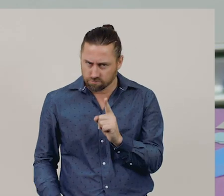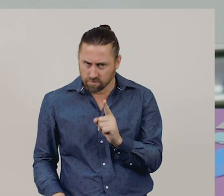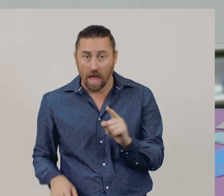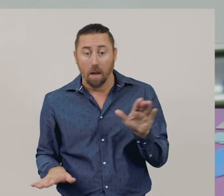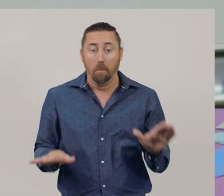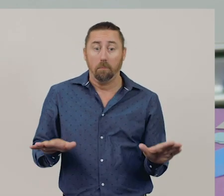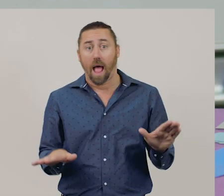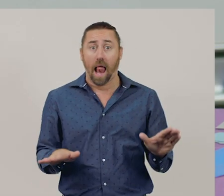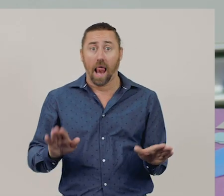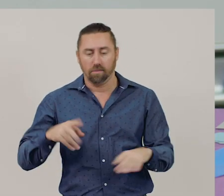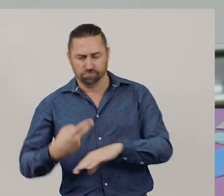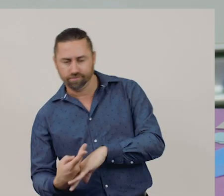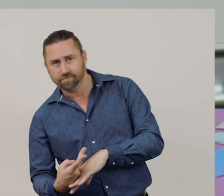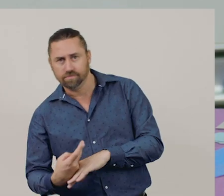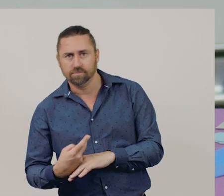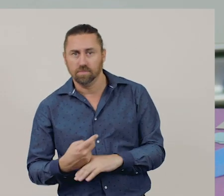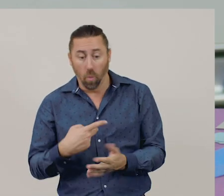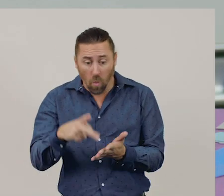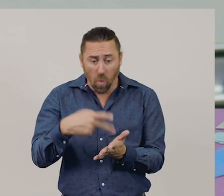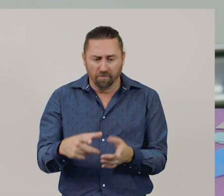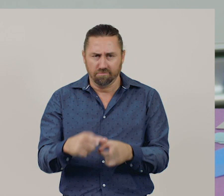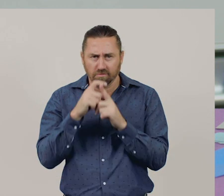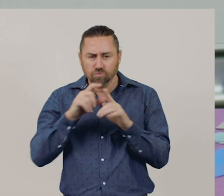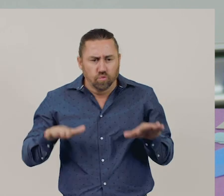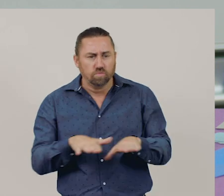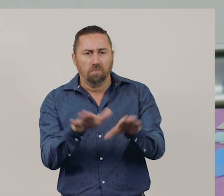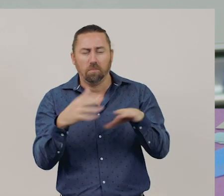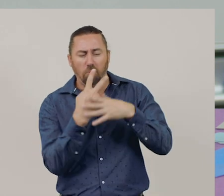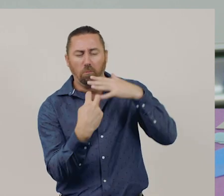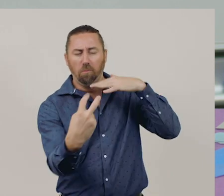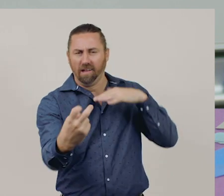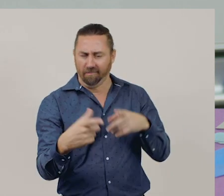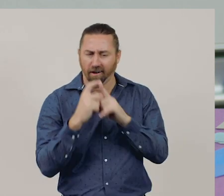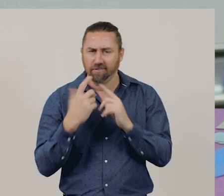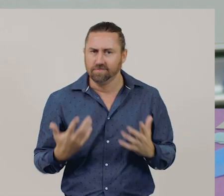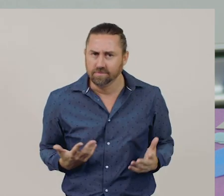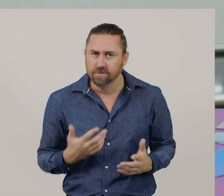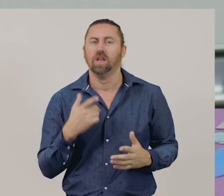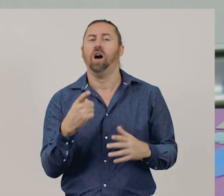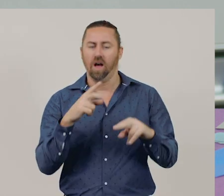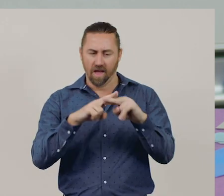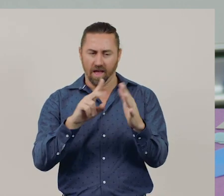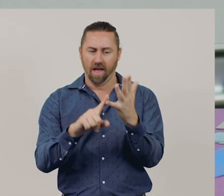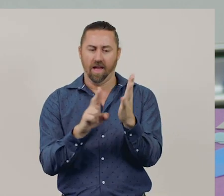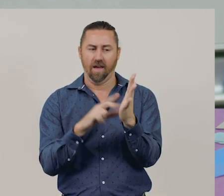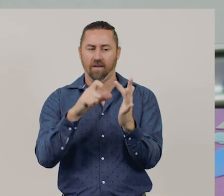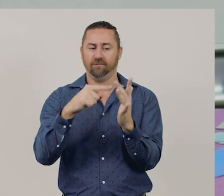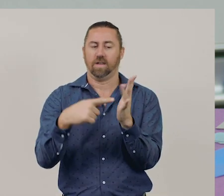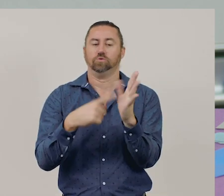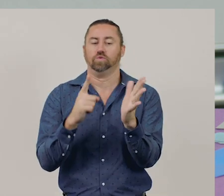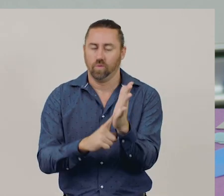off balance and walking or swimming would be very difficult. So it also has functional reflection